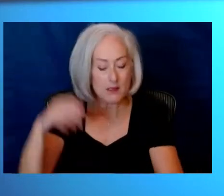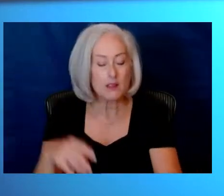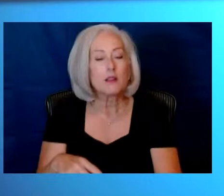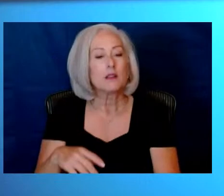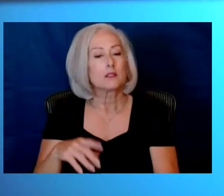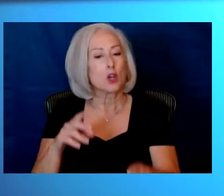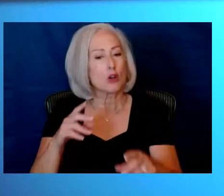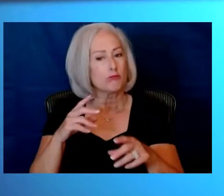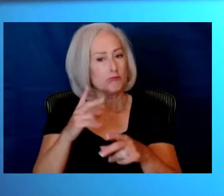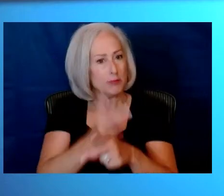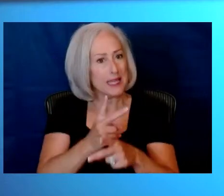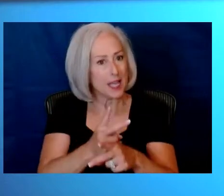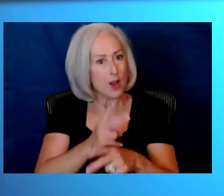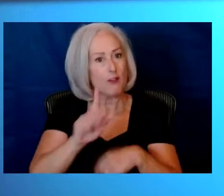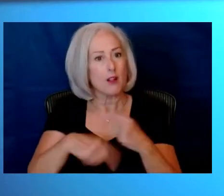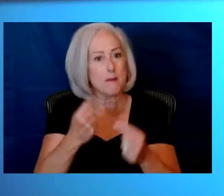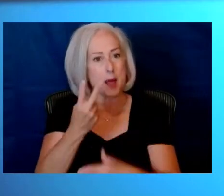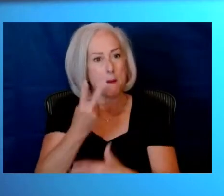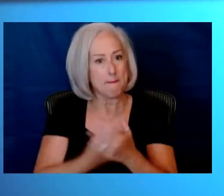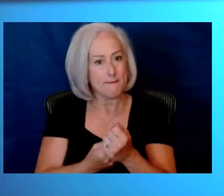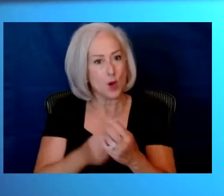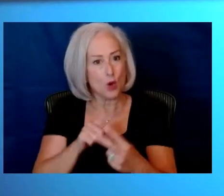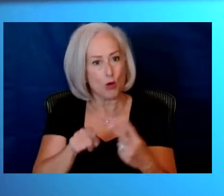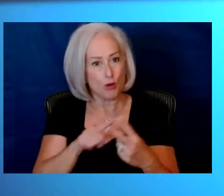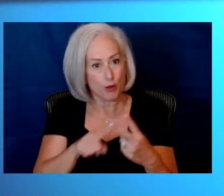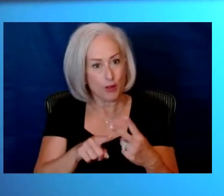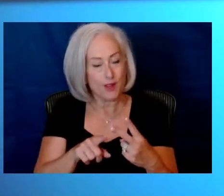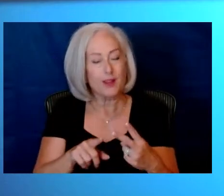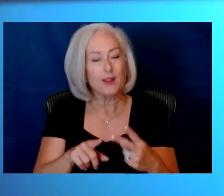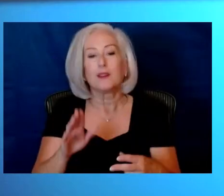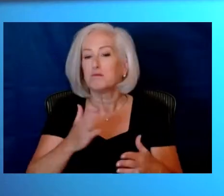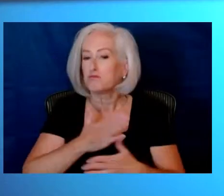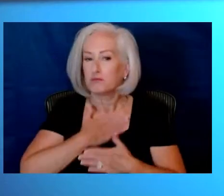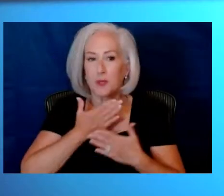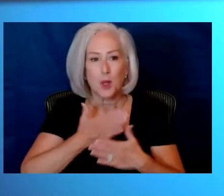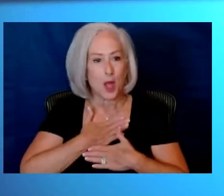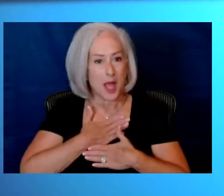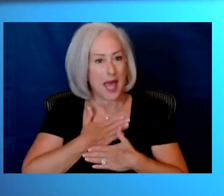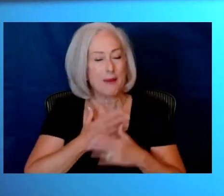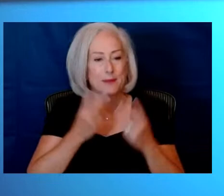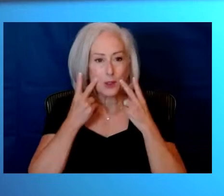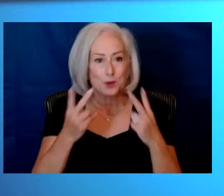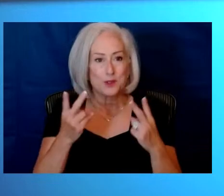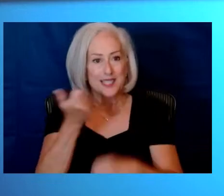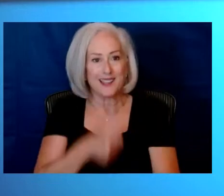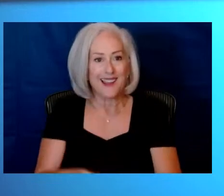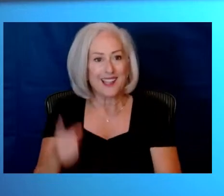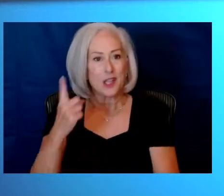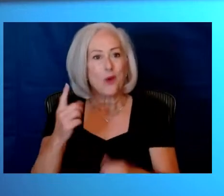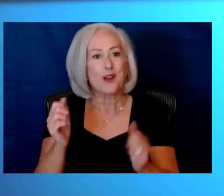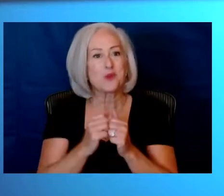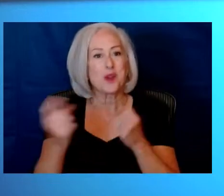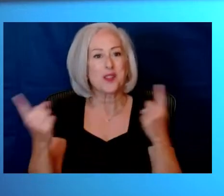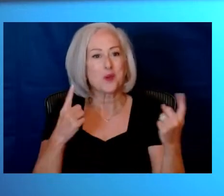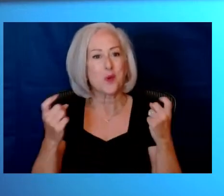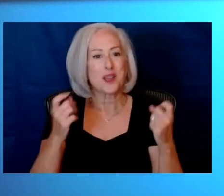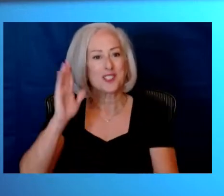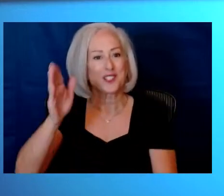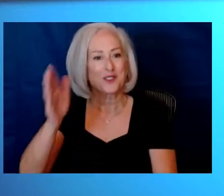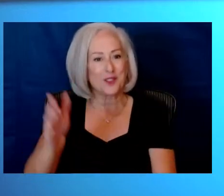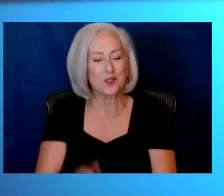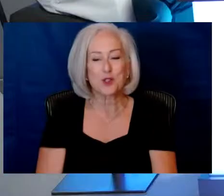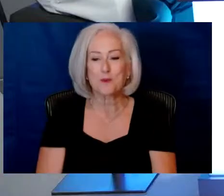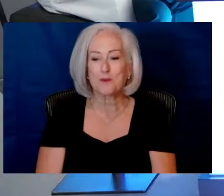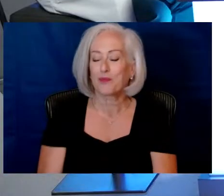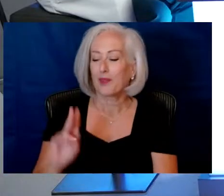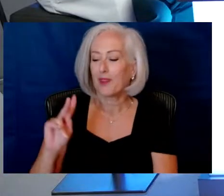both, and we'll be happy to kind of see any patients who have any questions in future. Yeah. And Katherine, how about